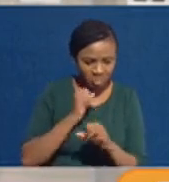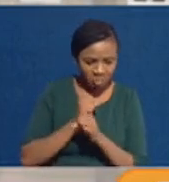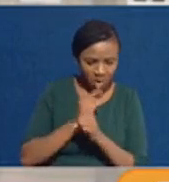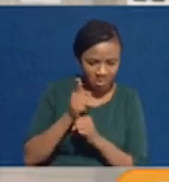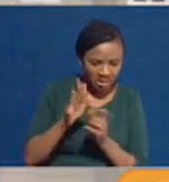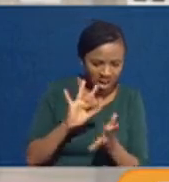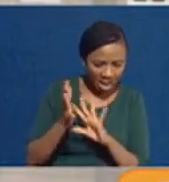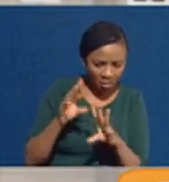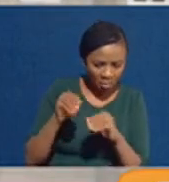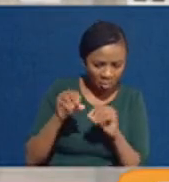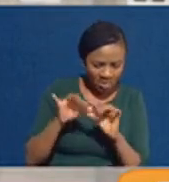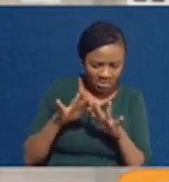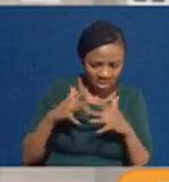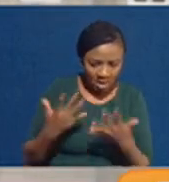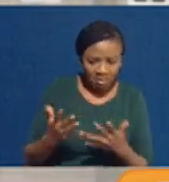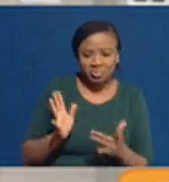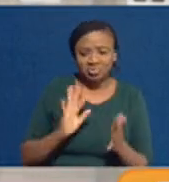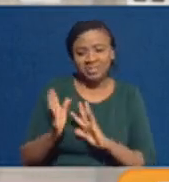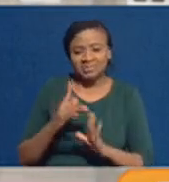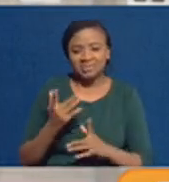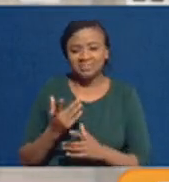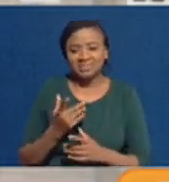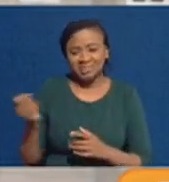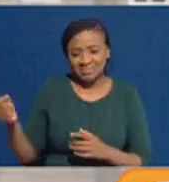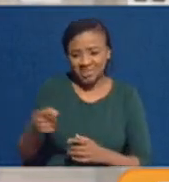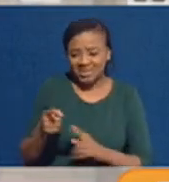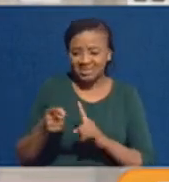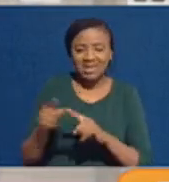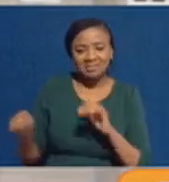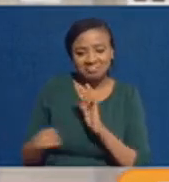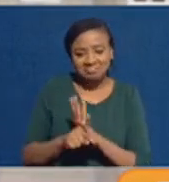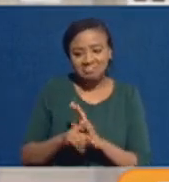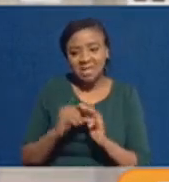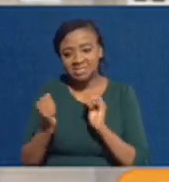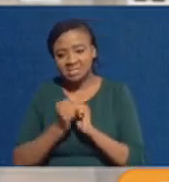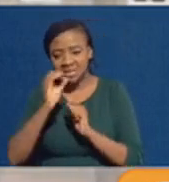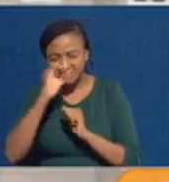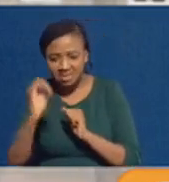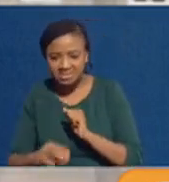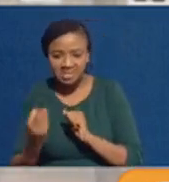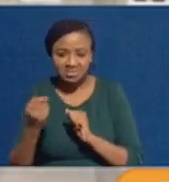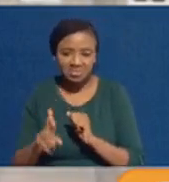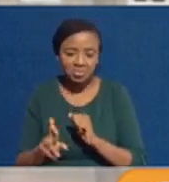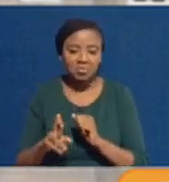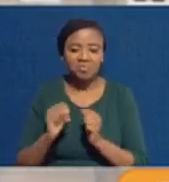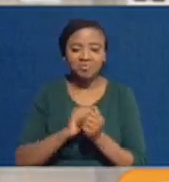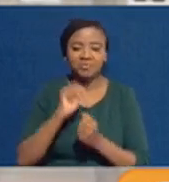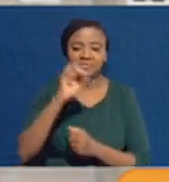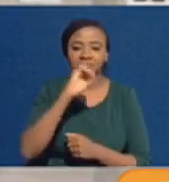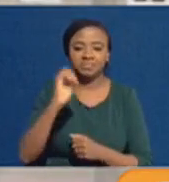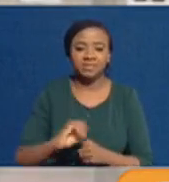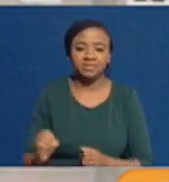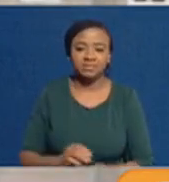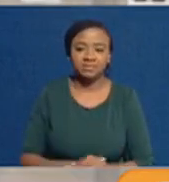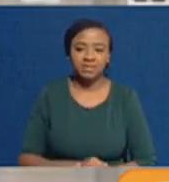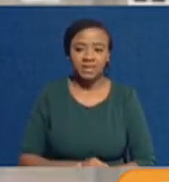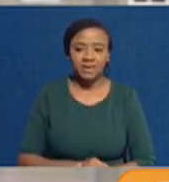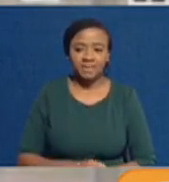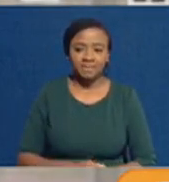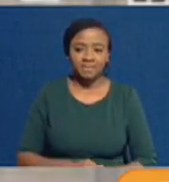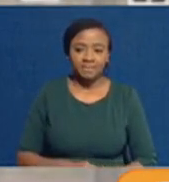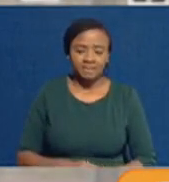nimefanya, sangeni ulakula nkata 15% ama 10% kwa ile evaluation ya weekly. Ndi walakuna kata,